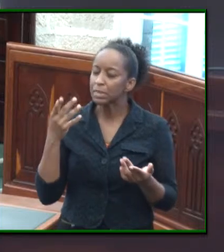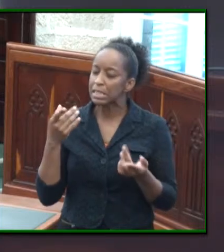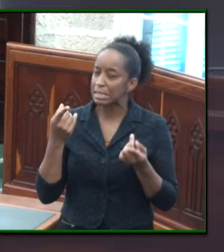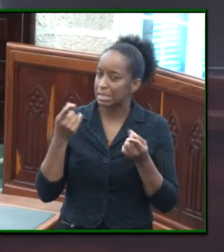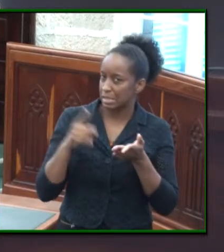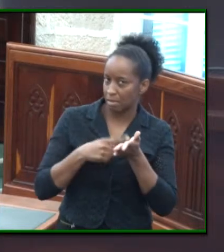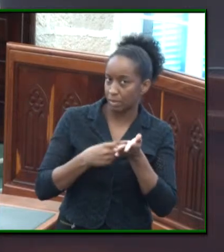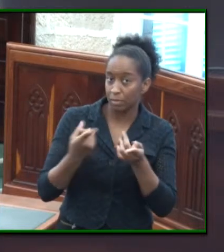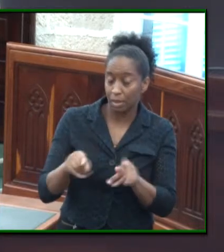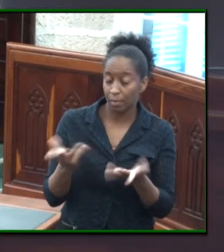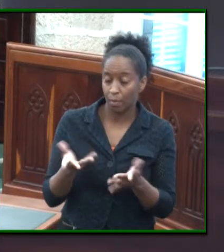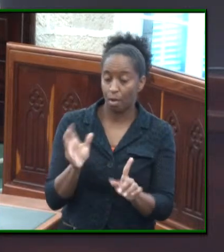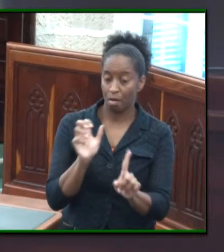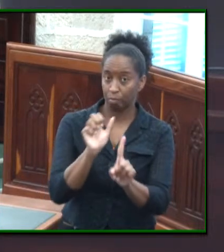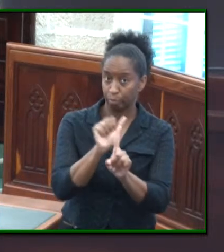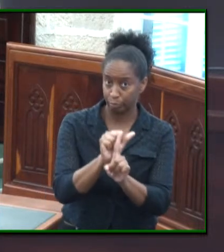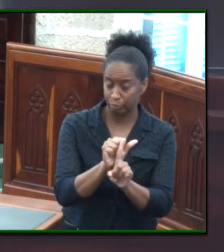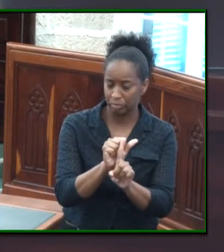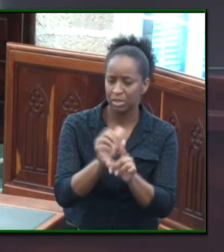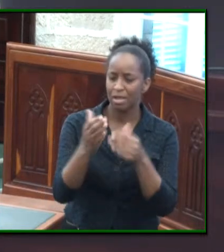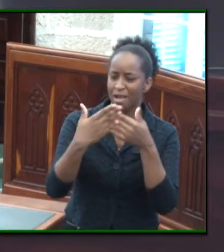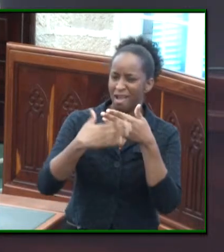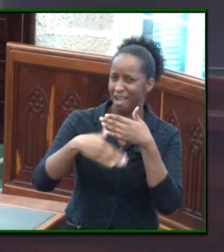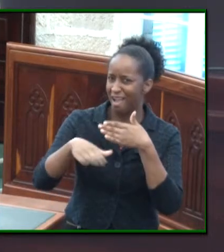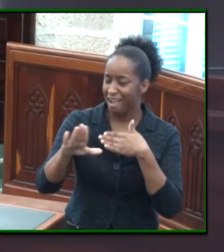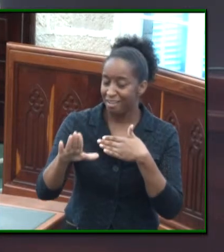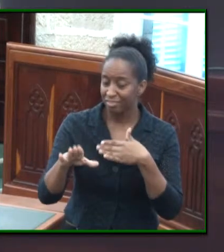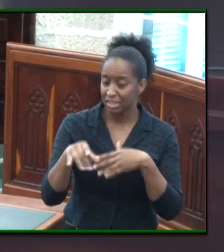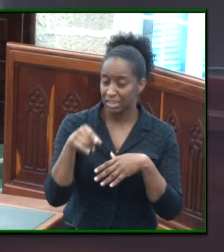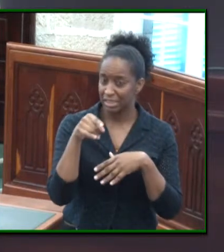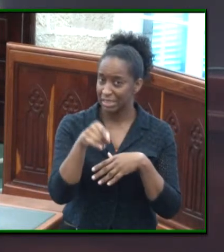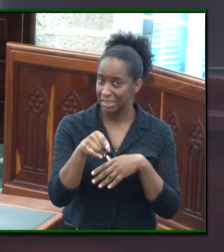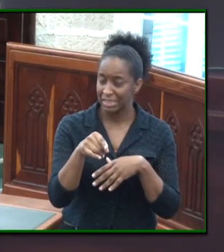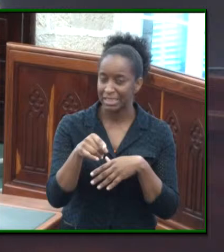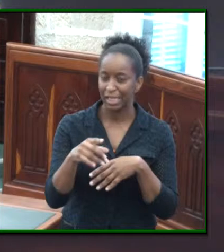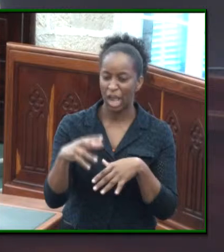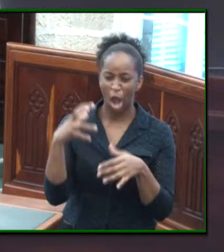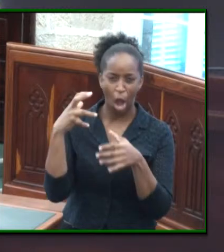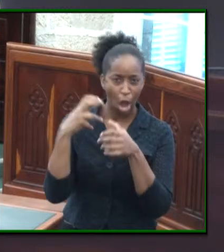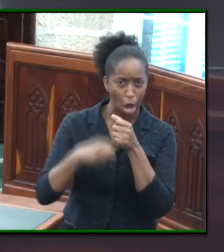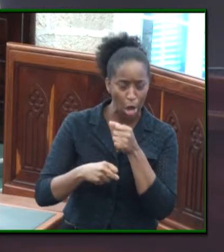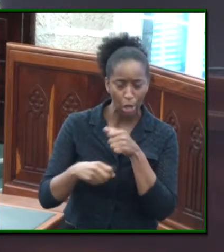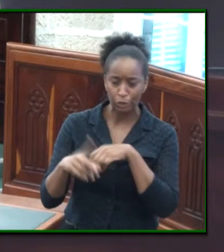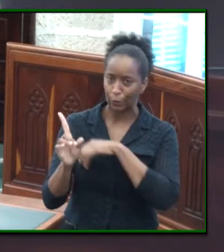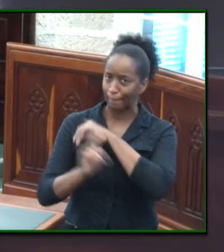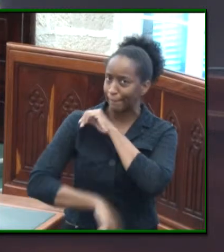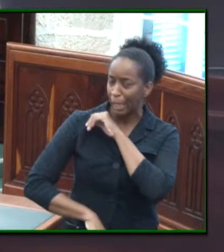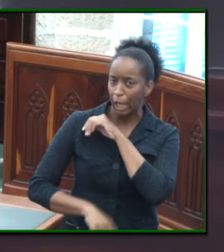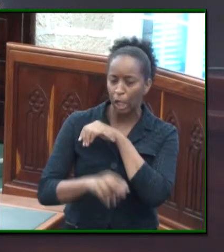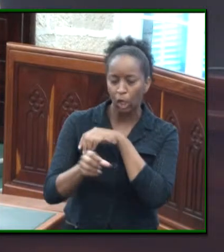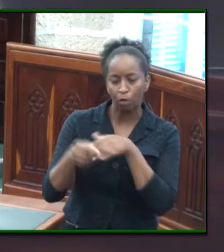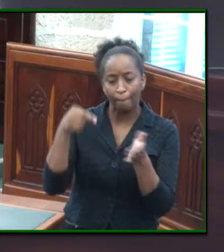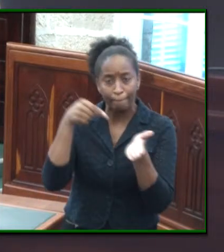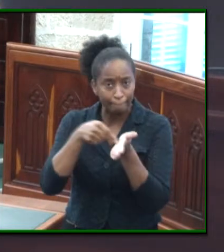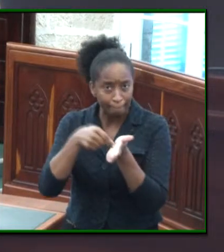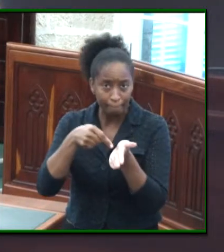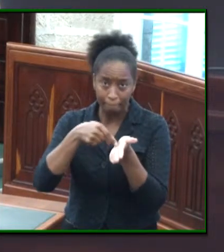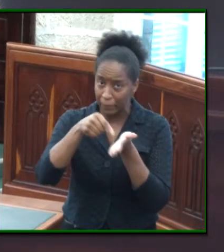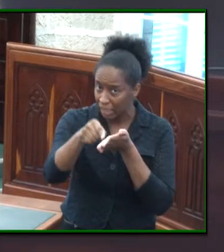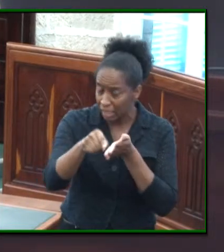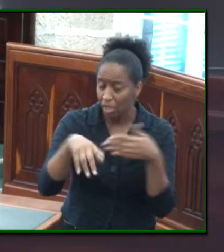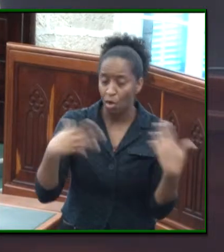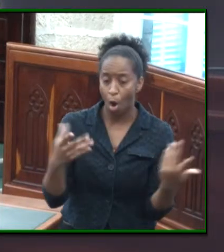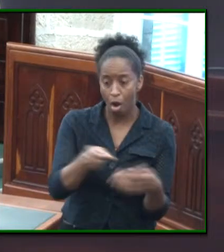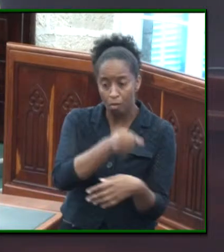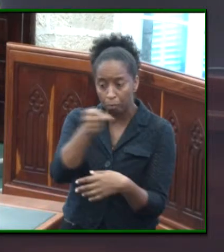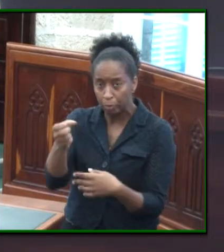look at very deeply, because if it is not the deterrent factor where these people are concerned, you always